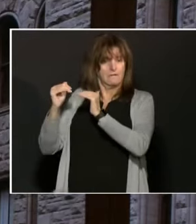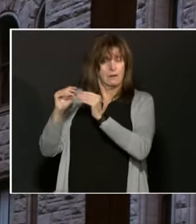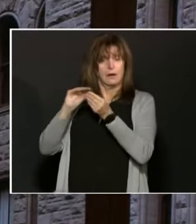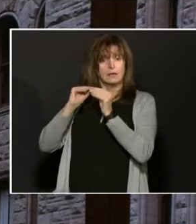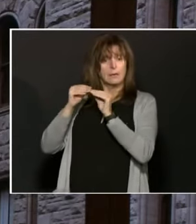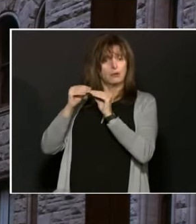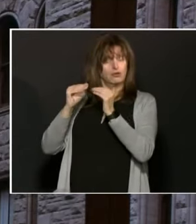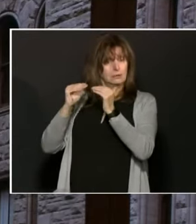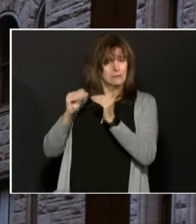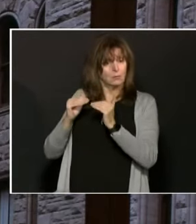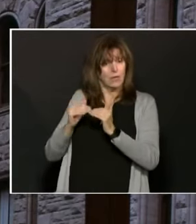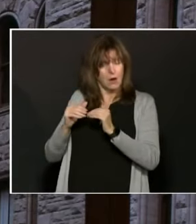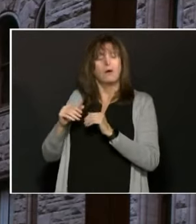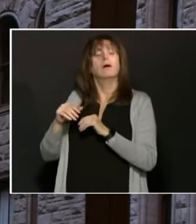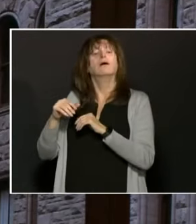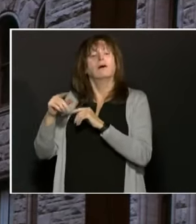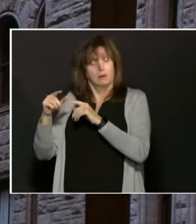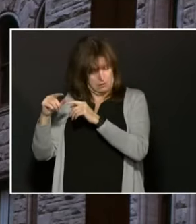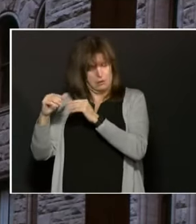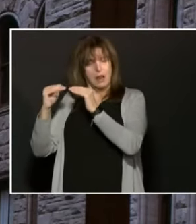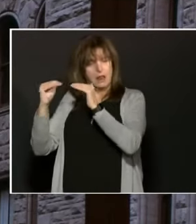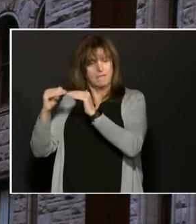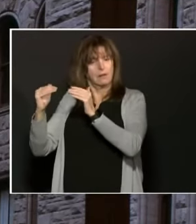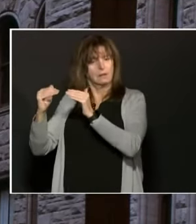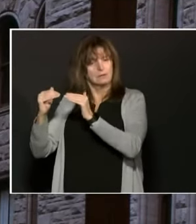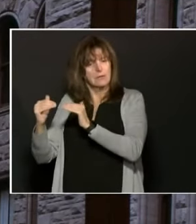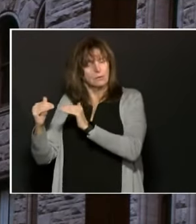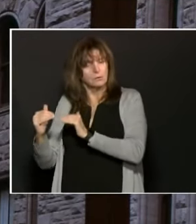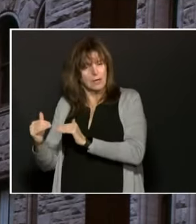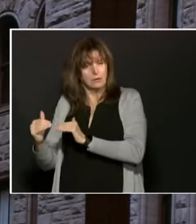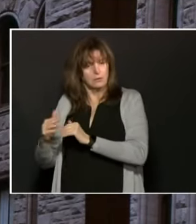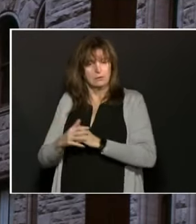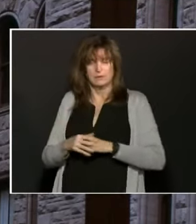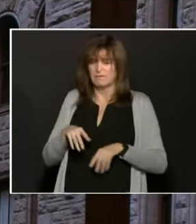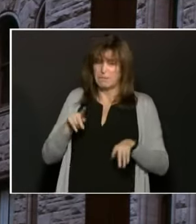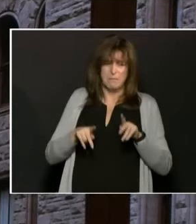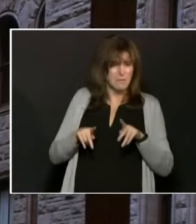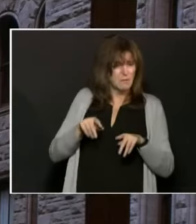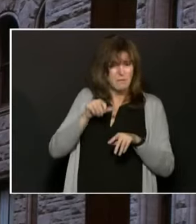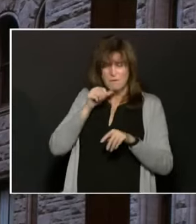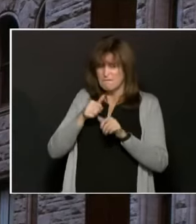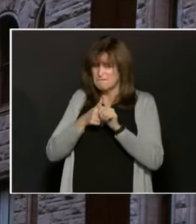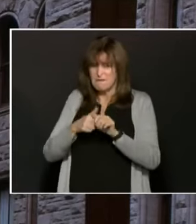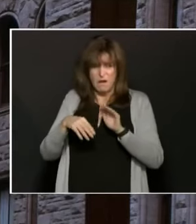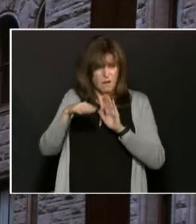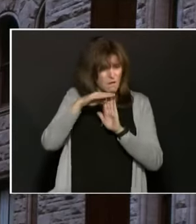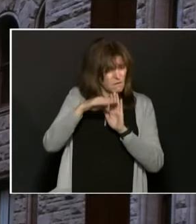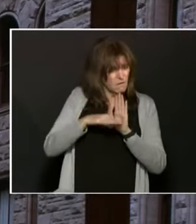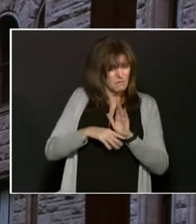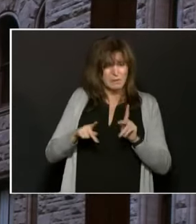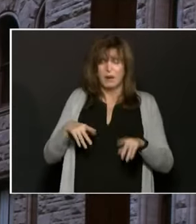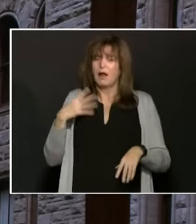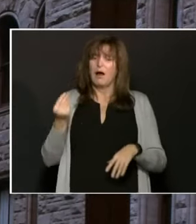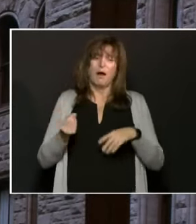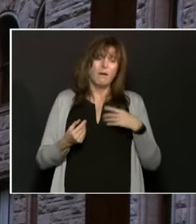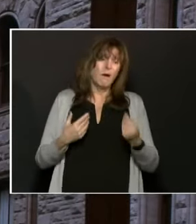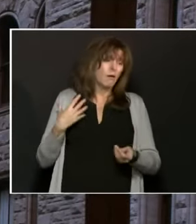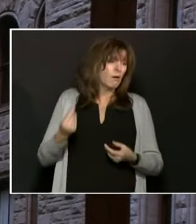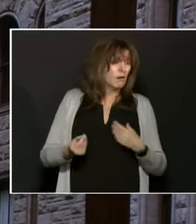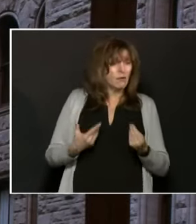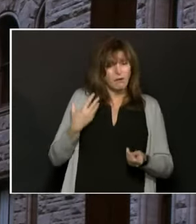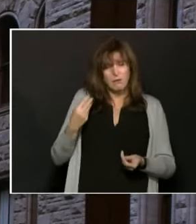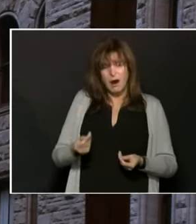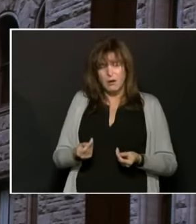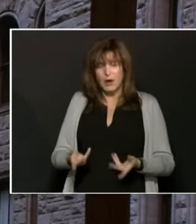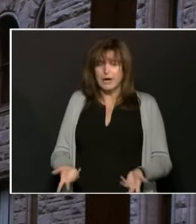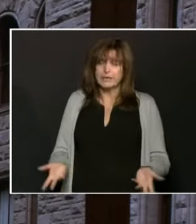is not being adhered to. As Dr. Brown alluded to, people are not staying home. They're more mobile, more active, going out and around. And one thing